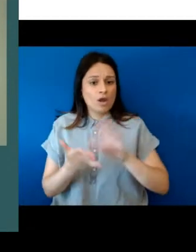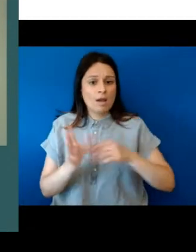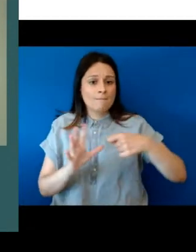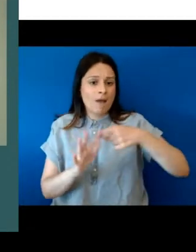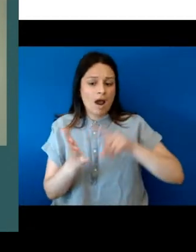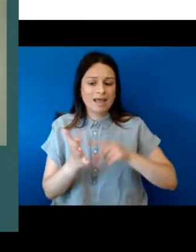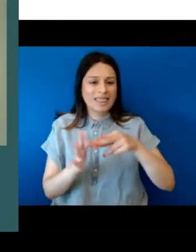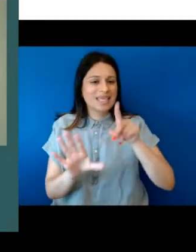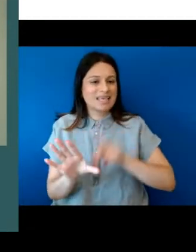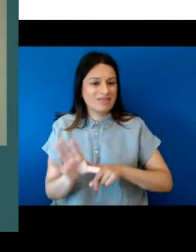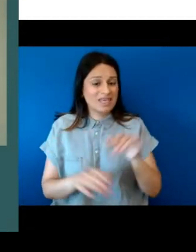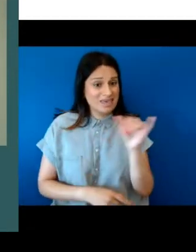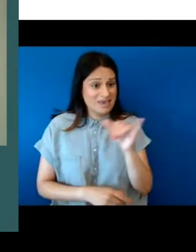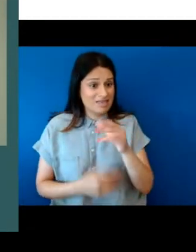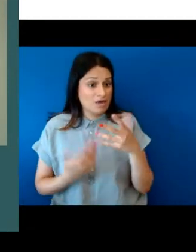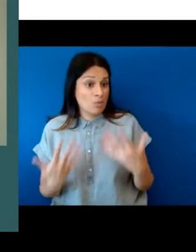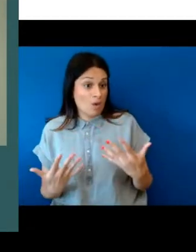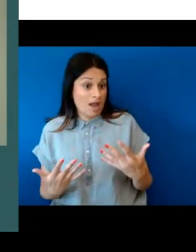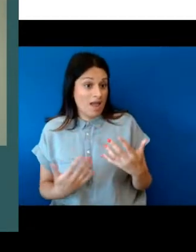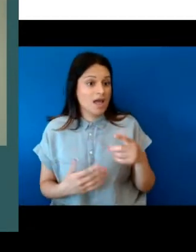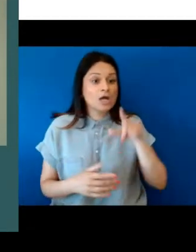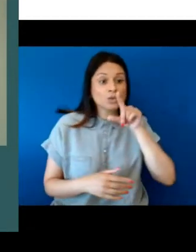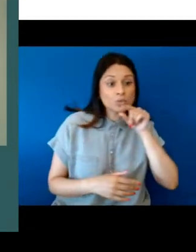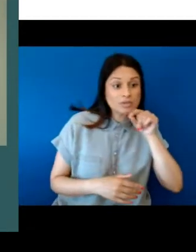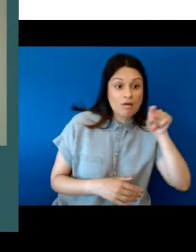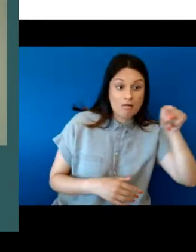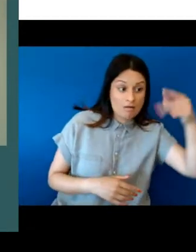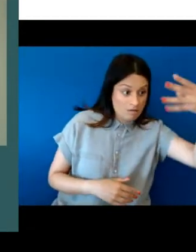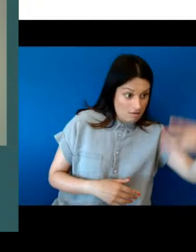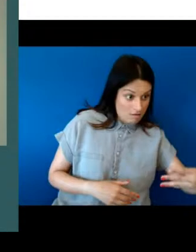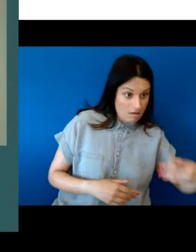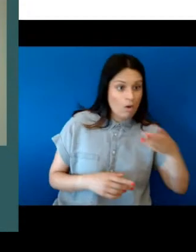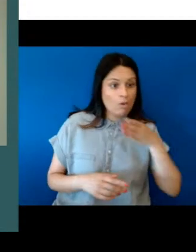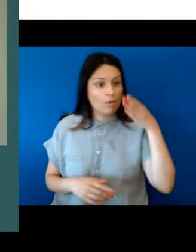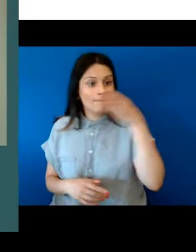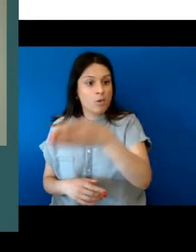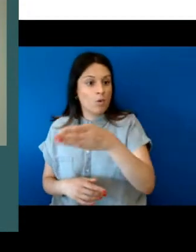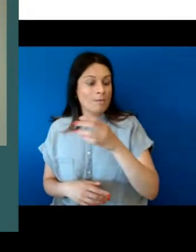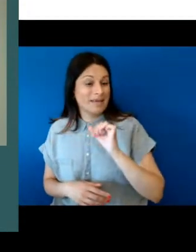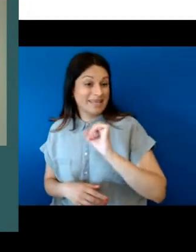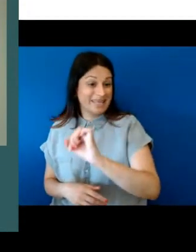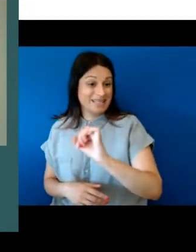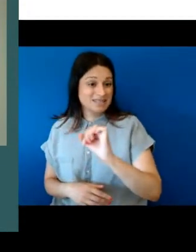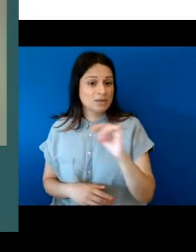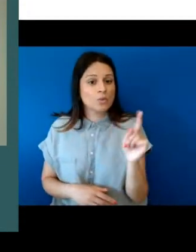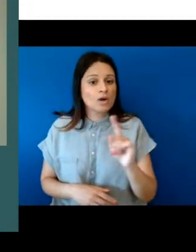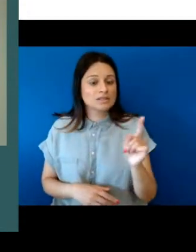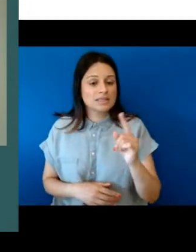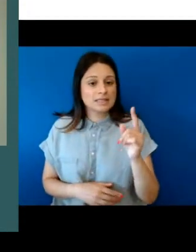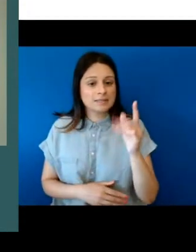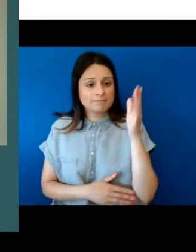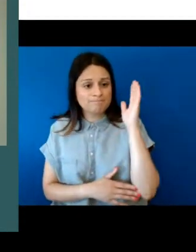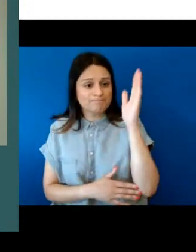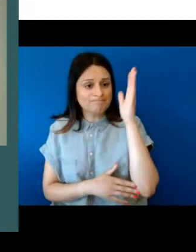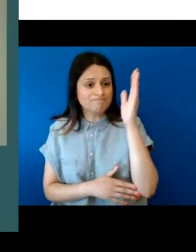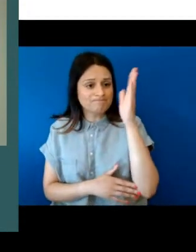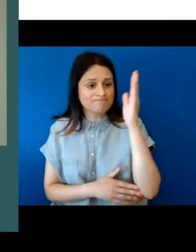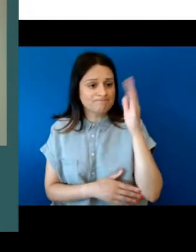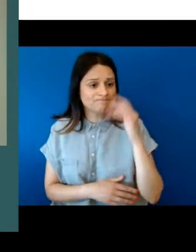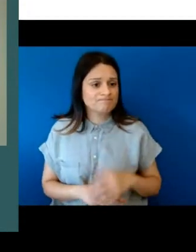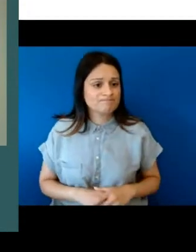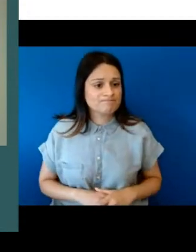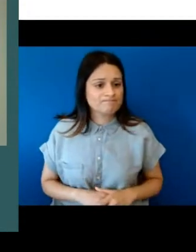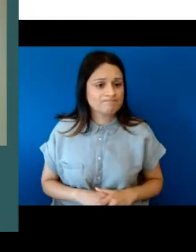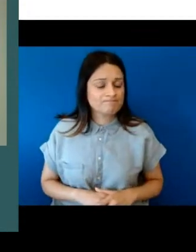either on Twitter or have attended any of his lectures. So the licensed